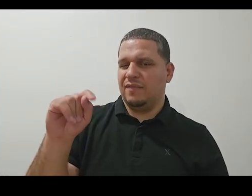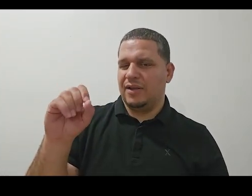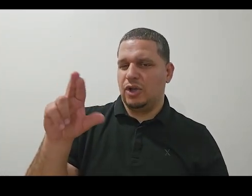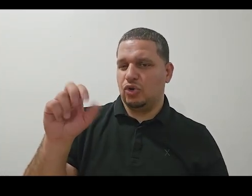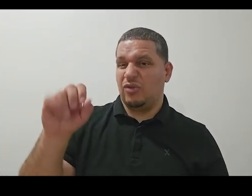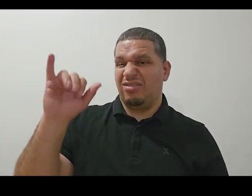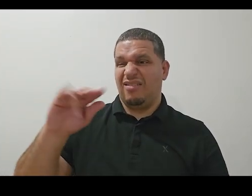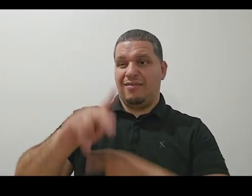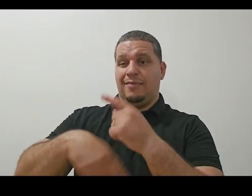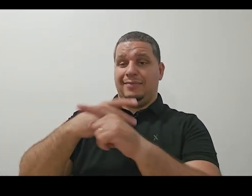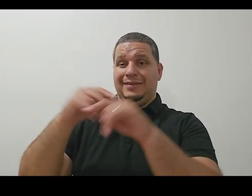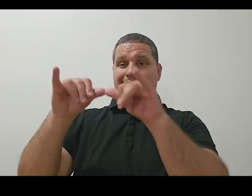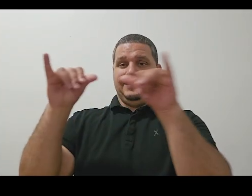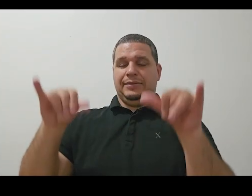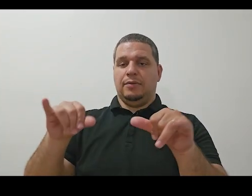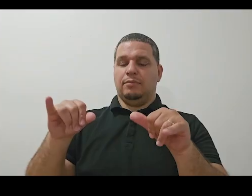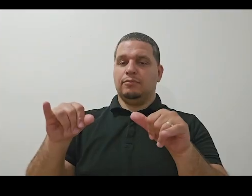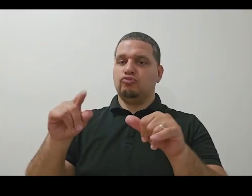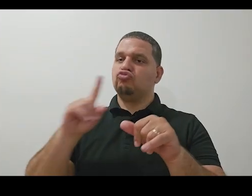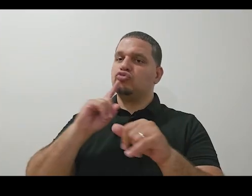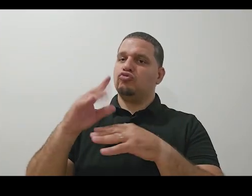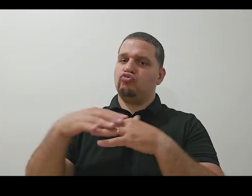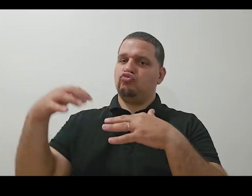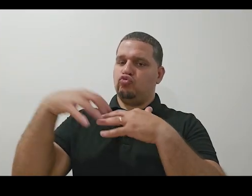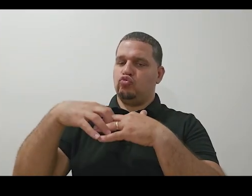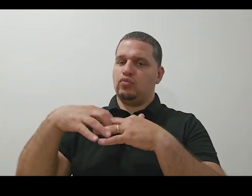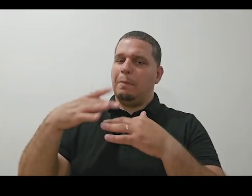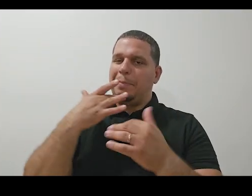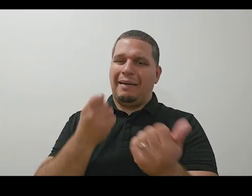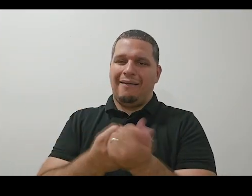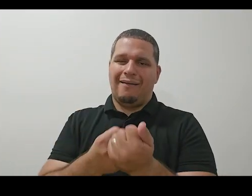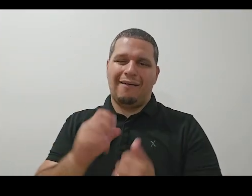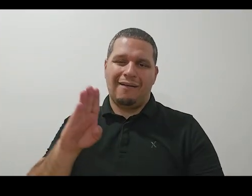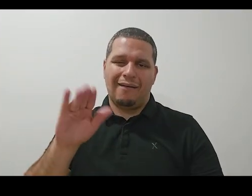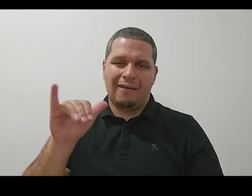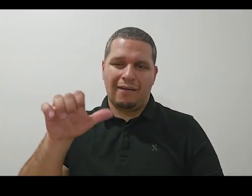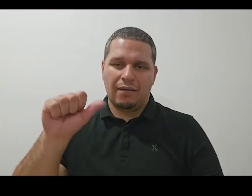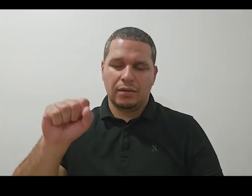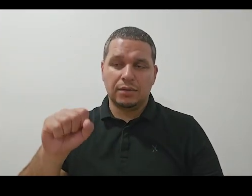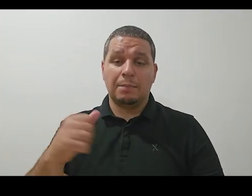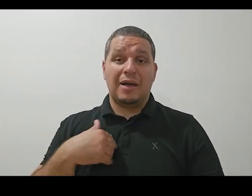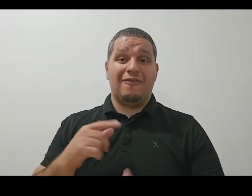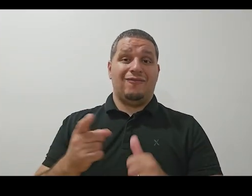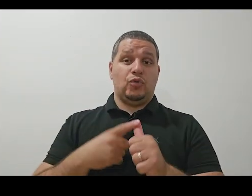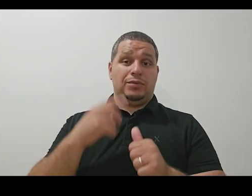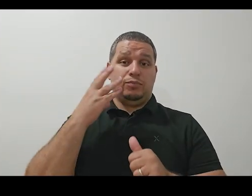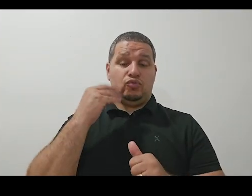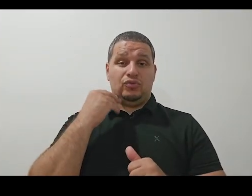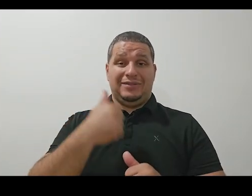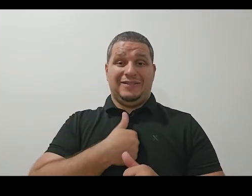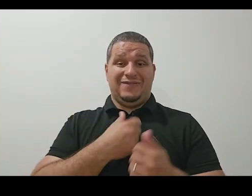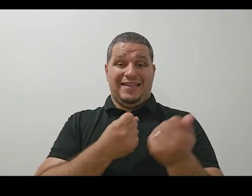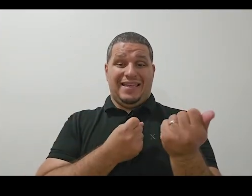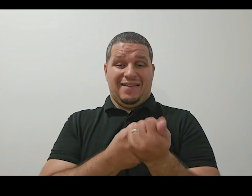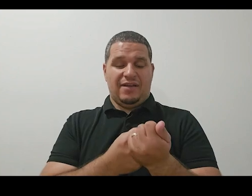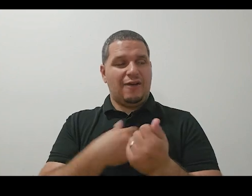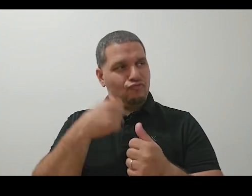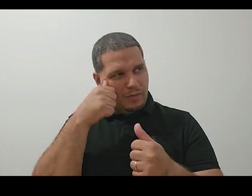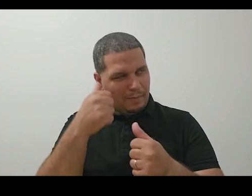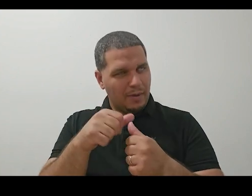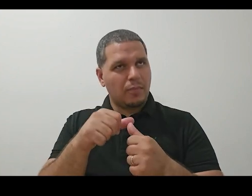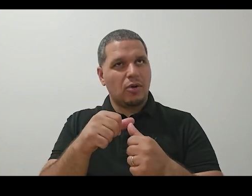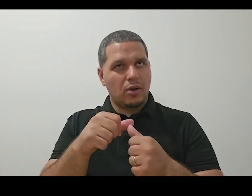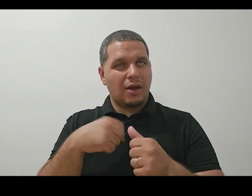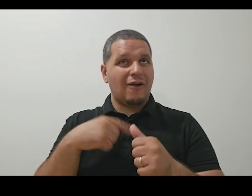these systems that some are very rooted in like biases. So my first experience as a self-advocacy,